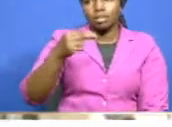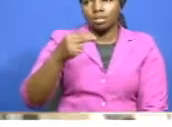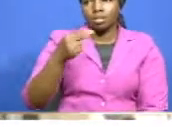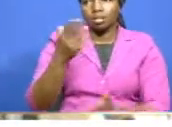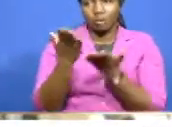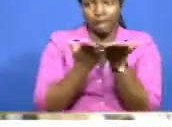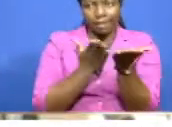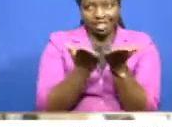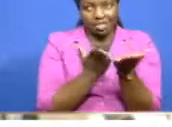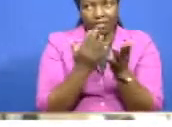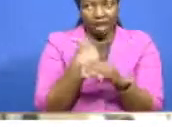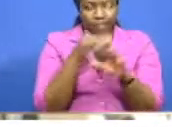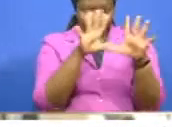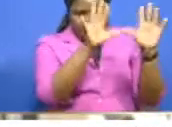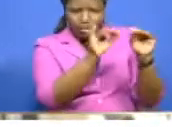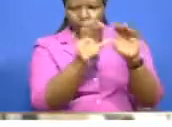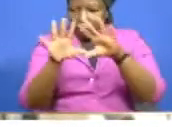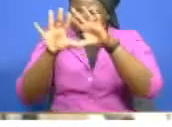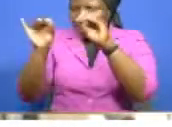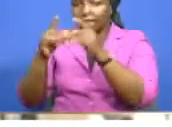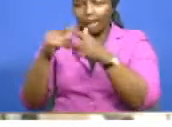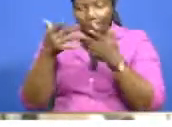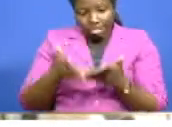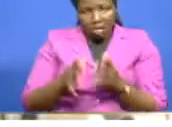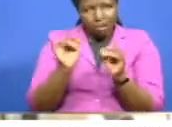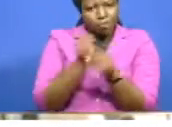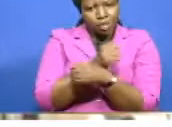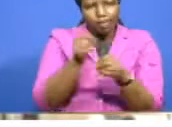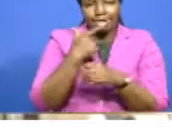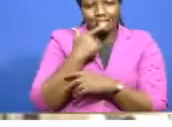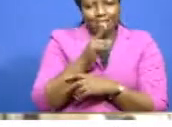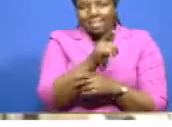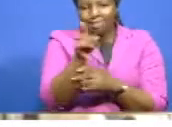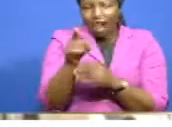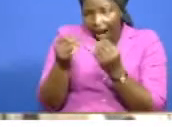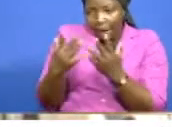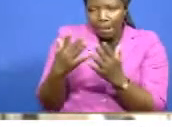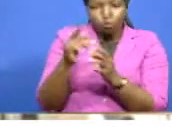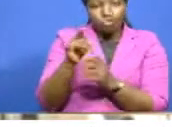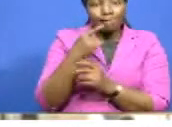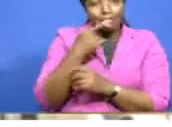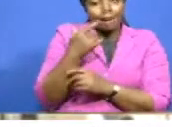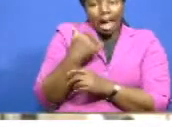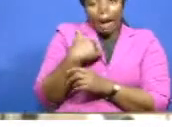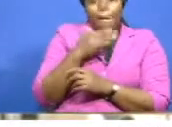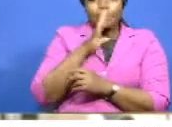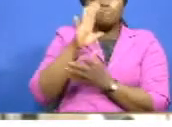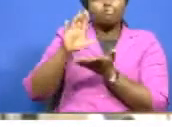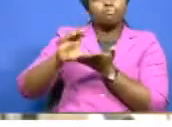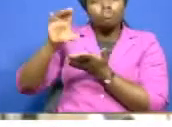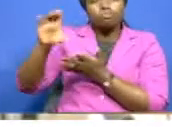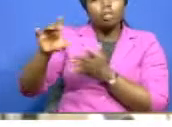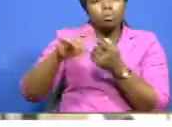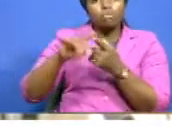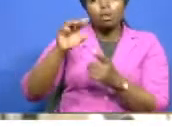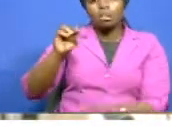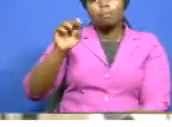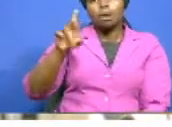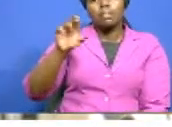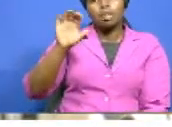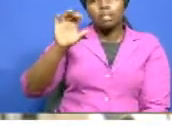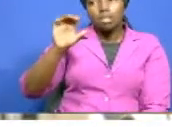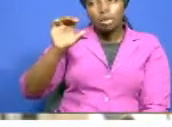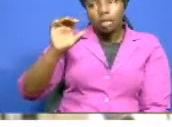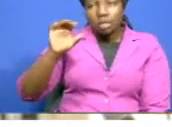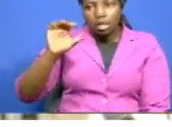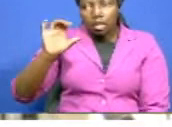and there, but right now as I stand here, I cannot be able to tell you how much USAID has put into RMNCH last year. I don't